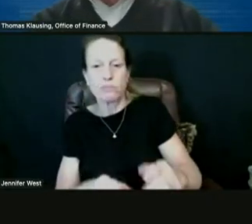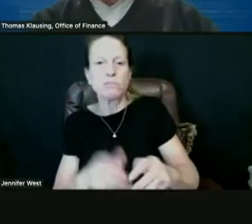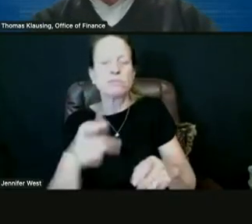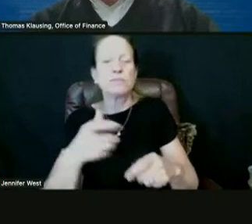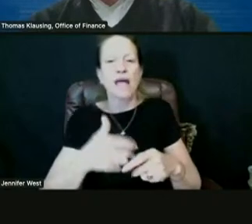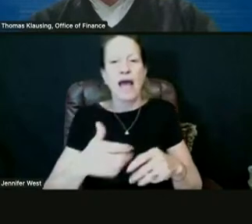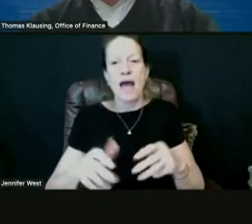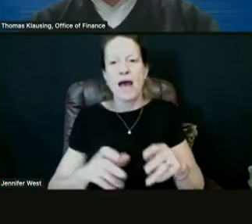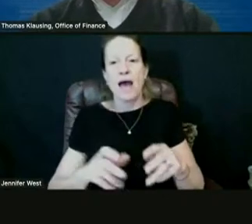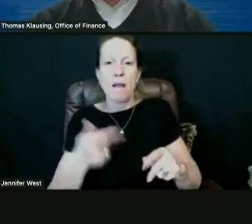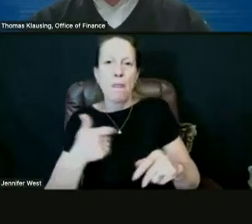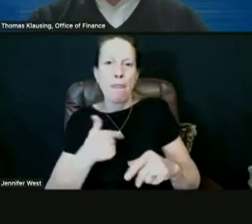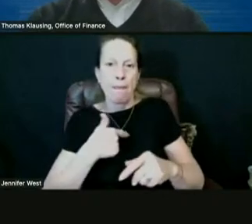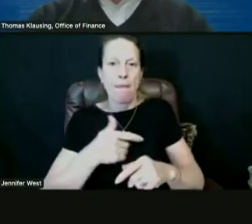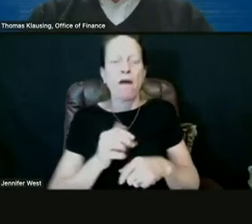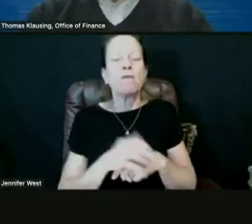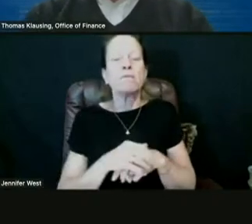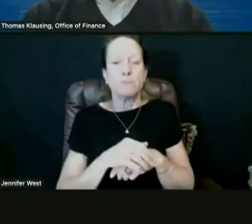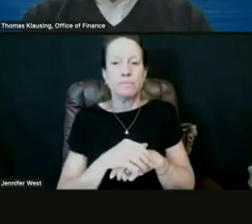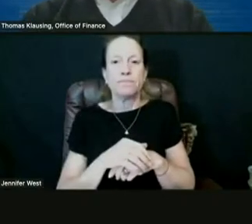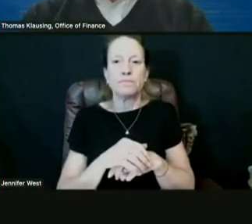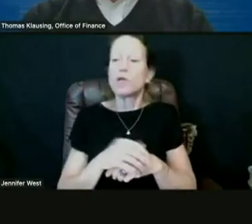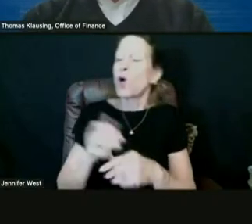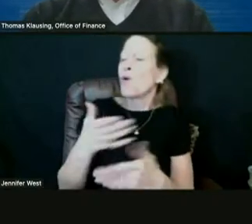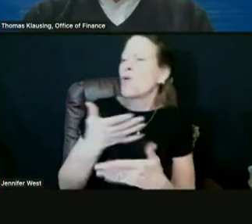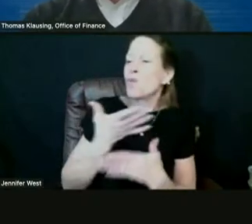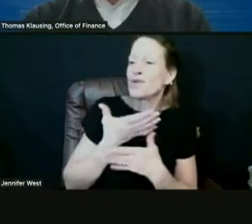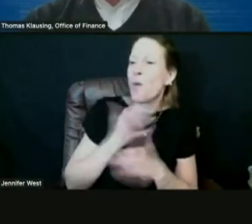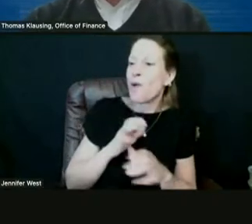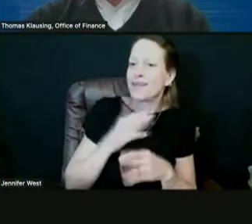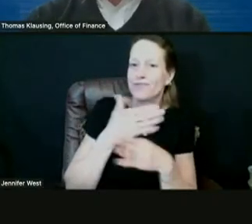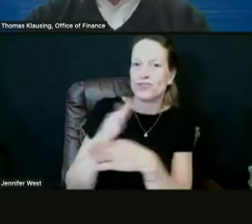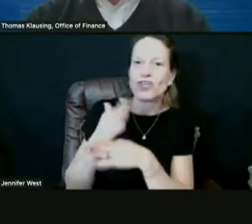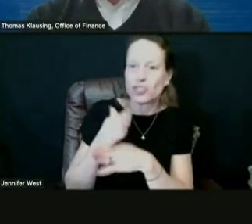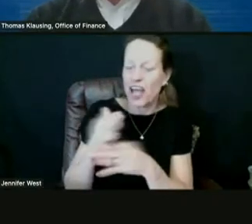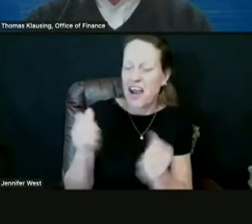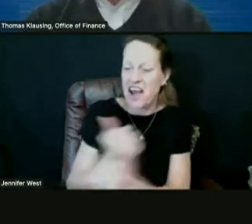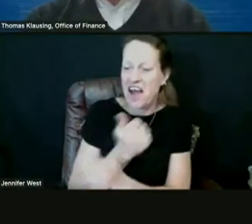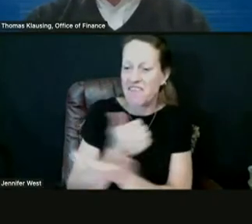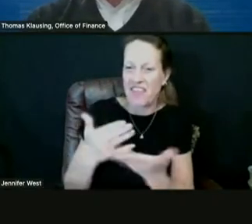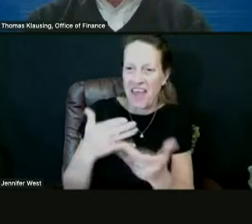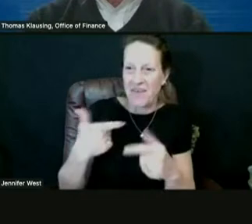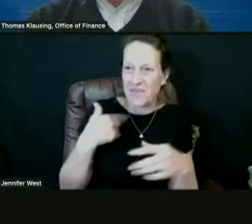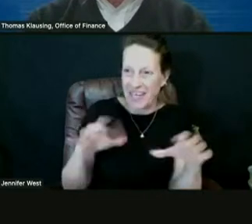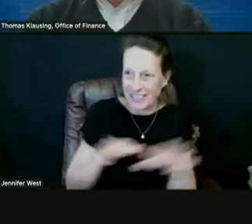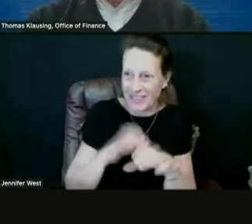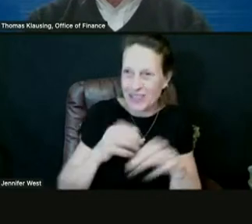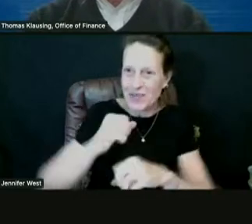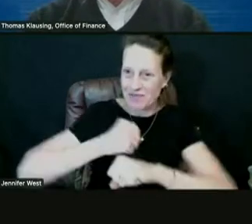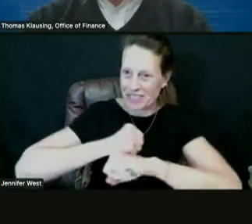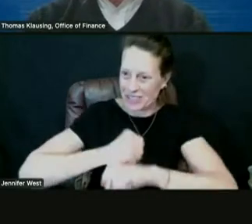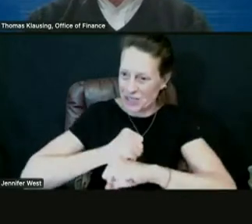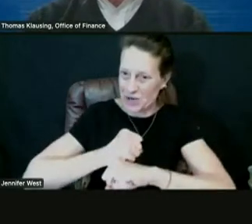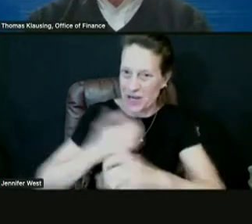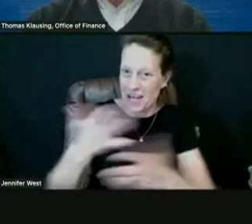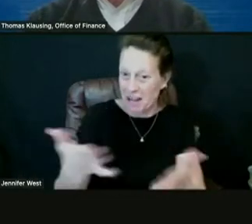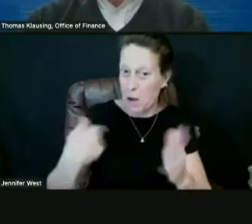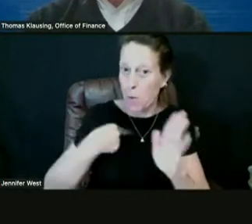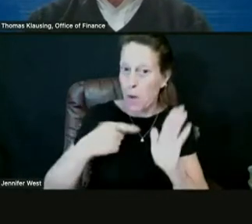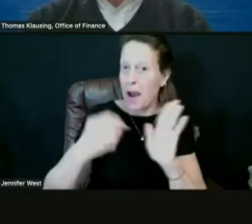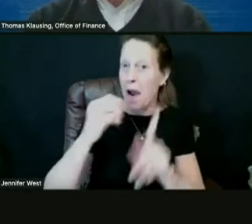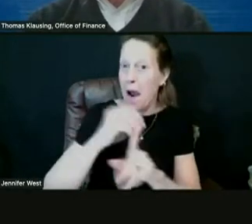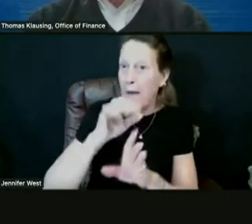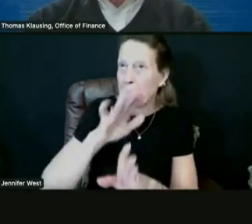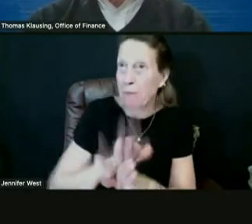Dr. McKnight stated, of course, we don't want to tell or share all the things that we do for security or else we're exposing ourselves